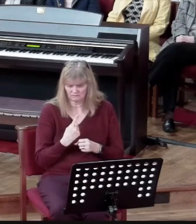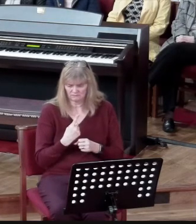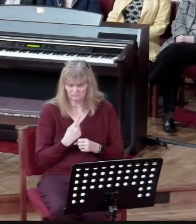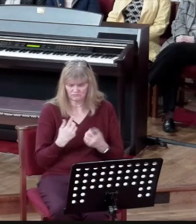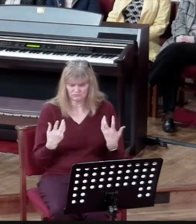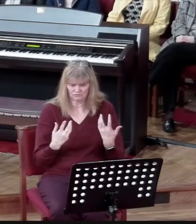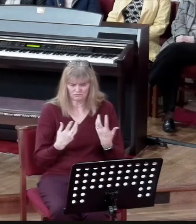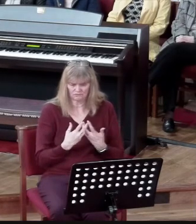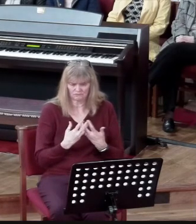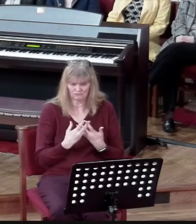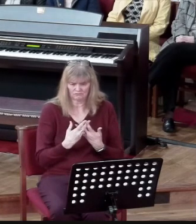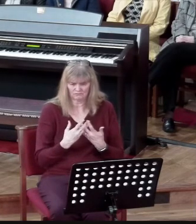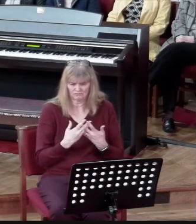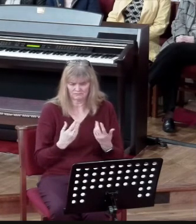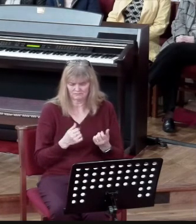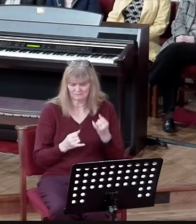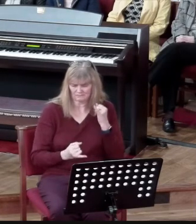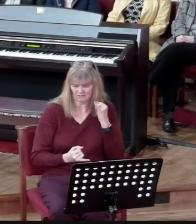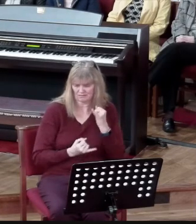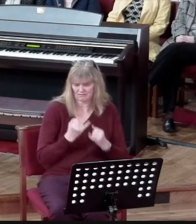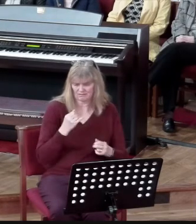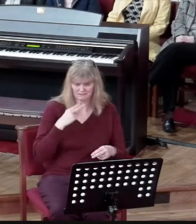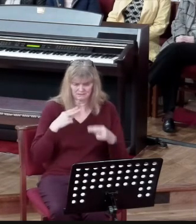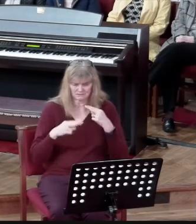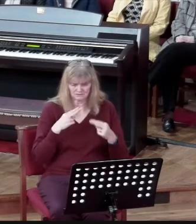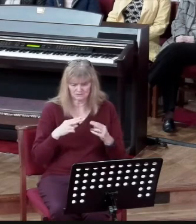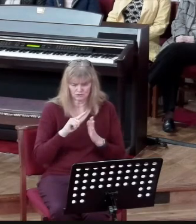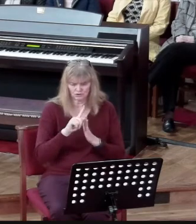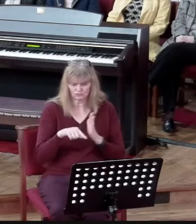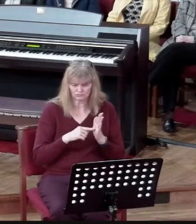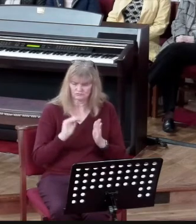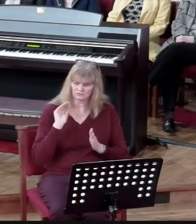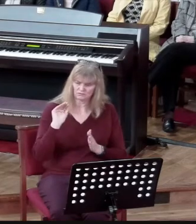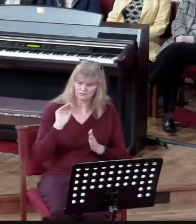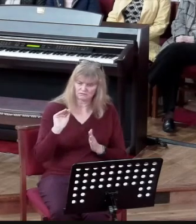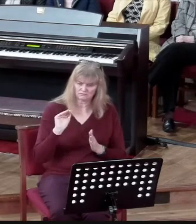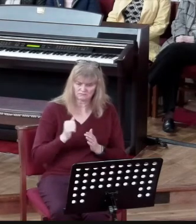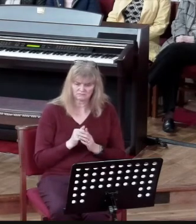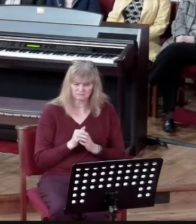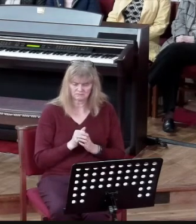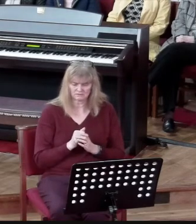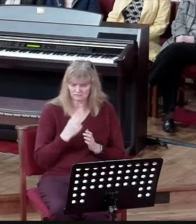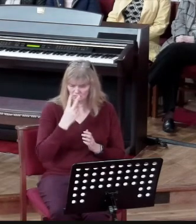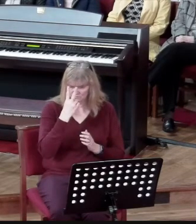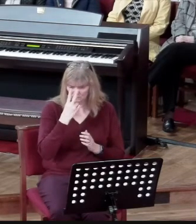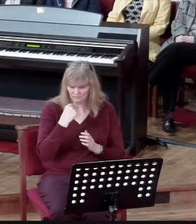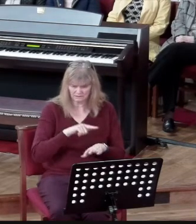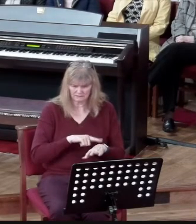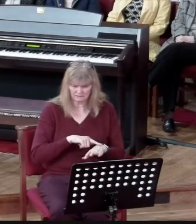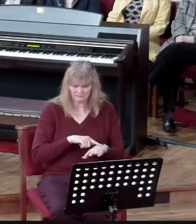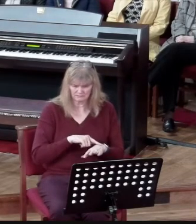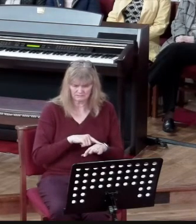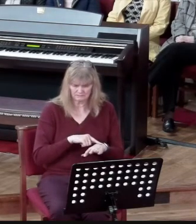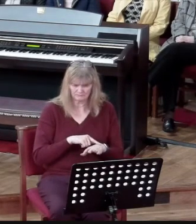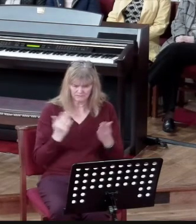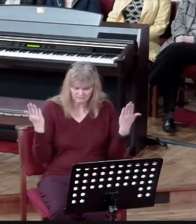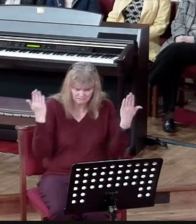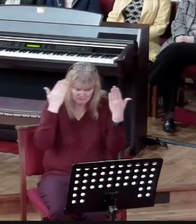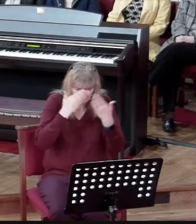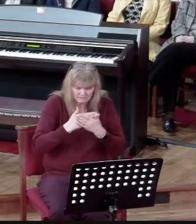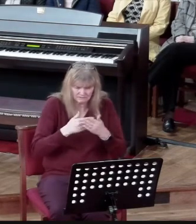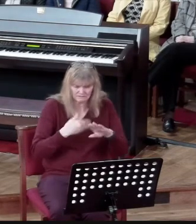If you remember at the Last Supper, it tells us that Judas went out and it was night. And we have the darkness of